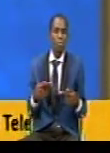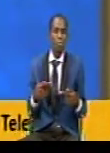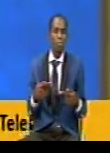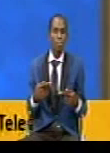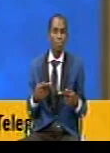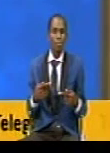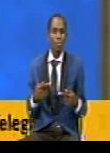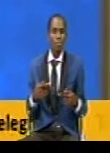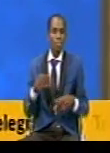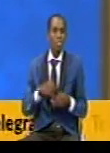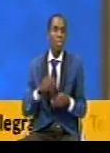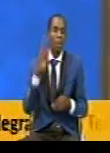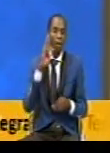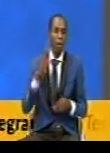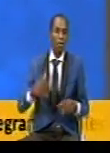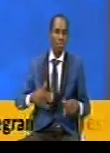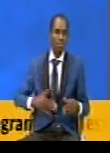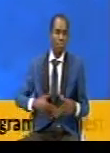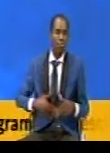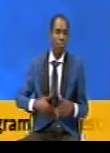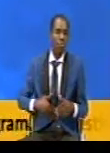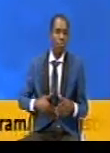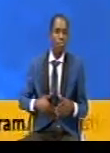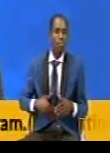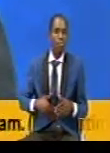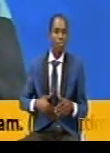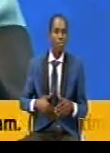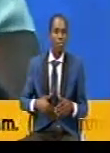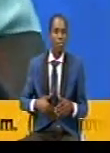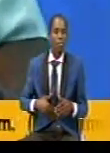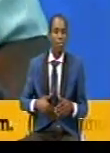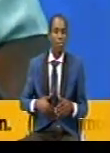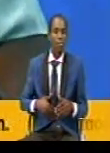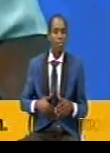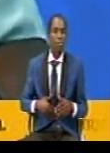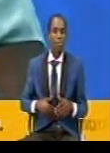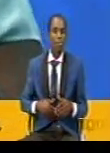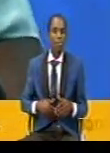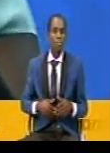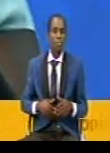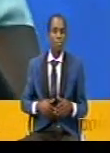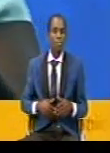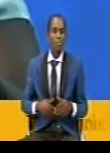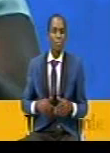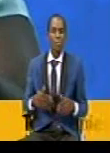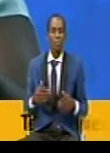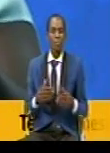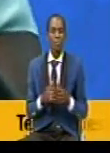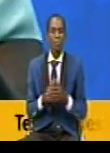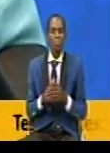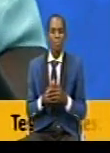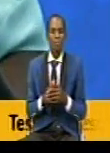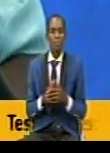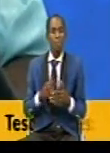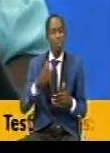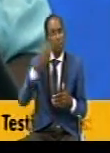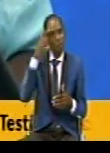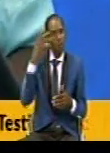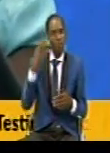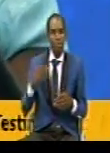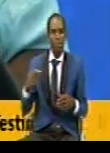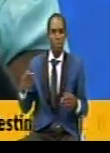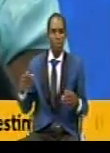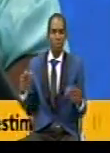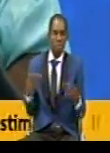pain, 14 years of that pain, in my womb, because this side, they